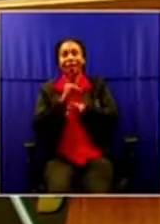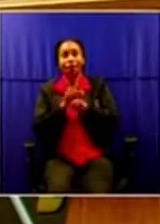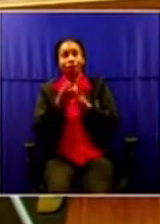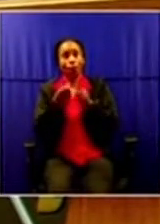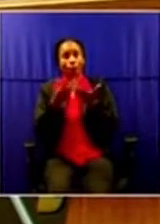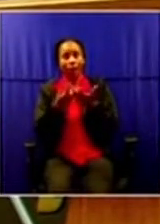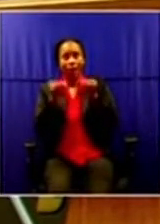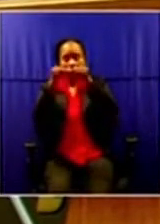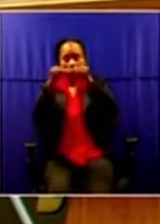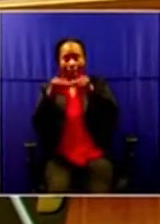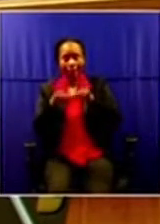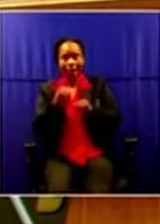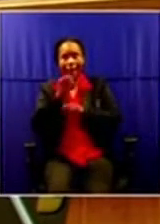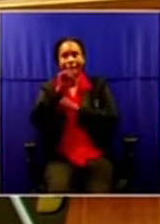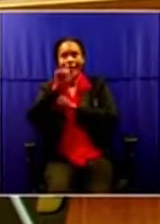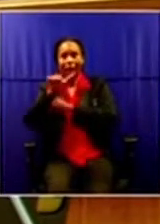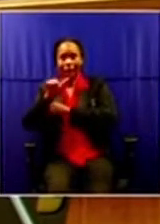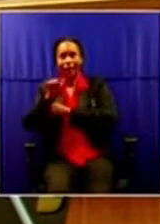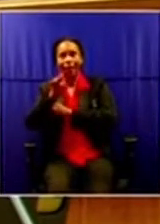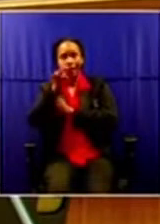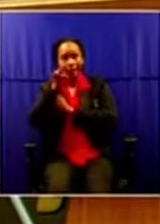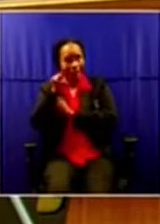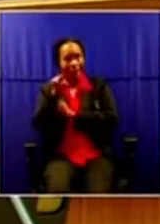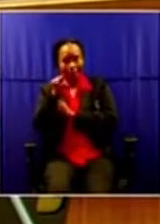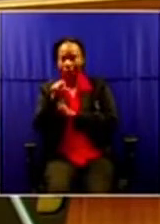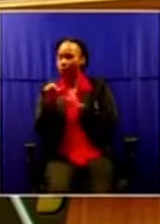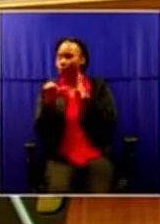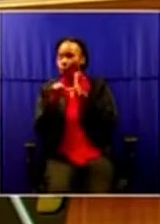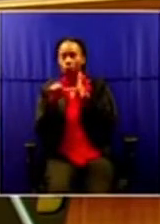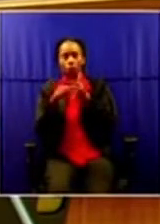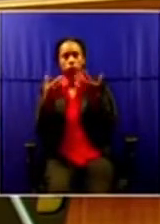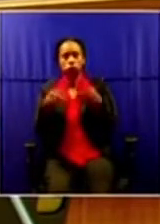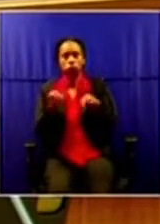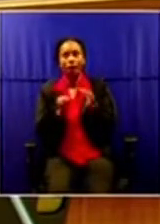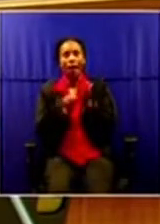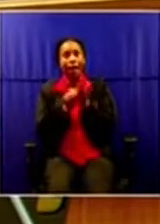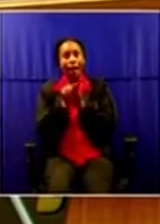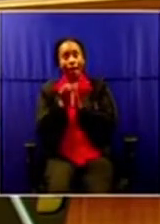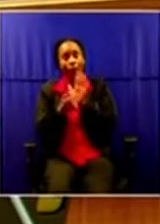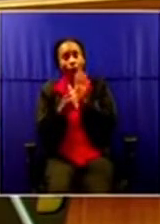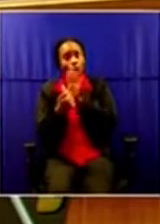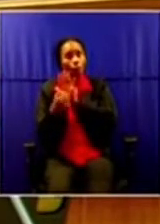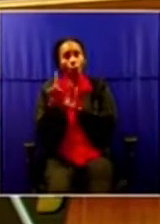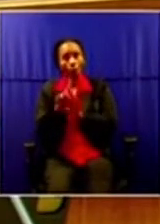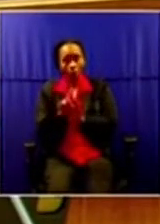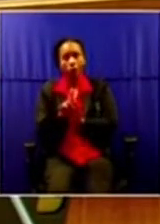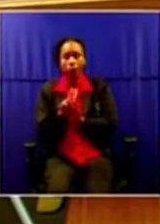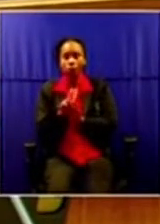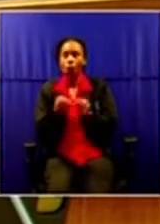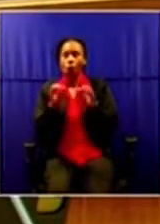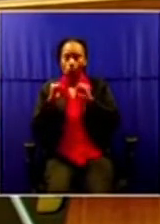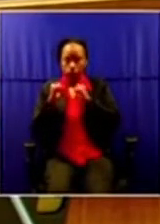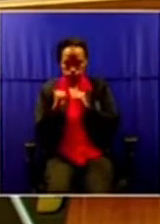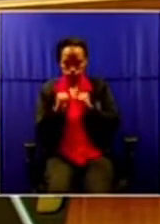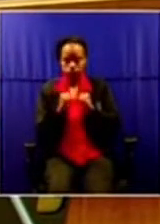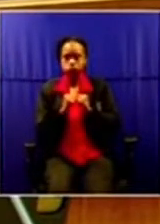a remarkable early signal of a robust and resilient labor market